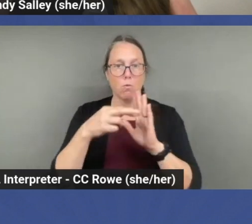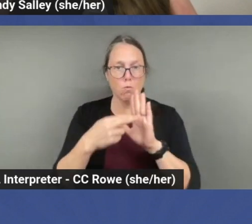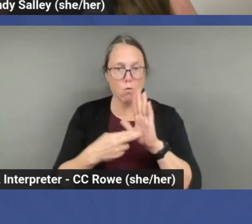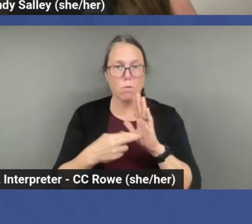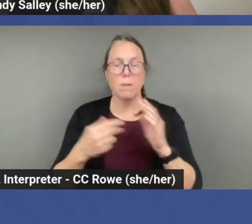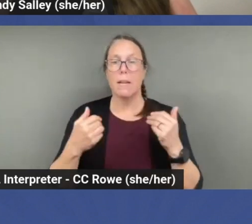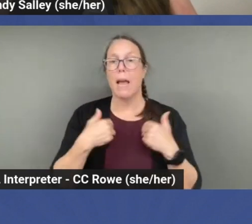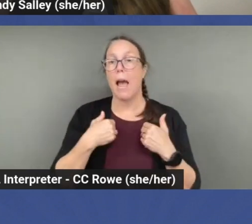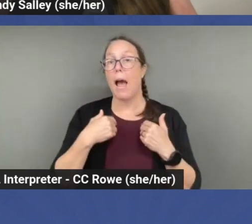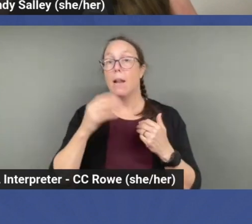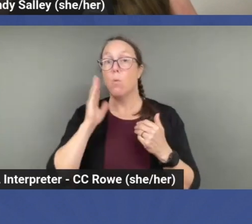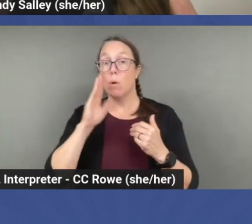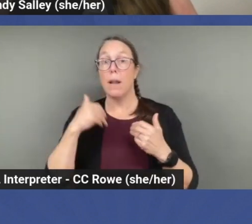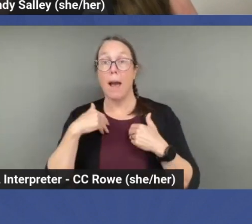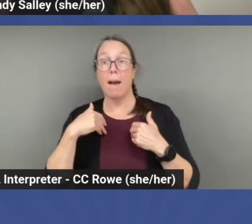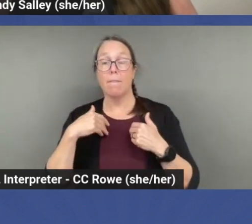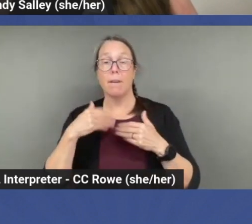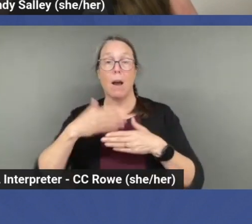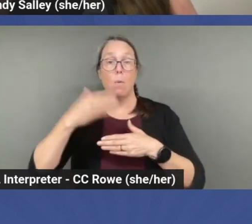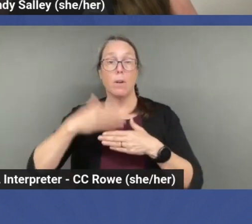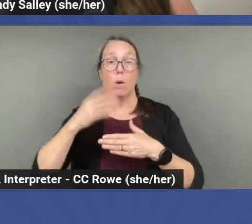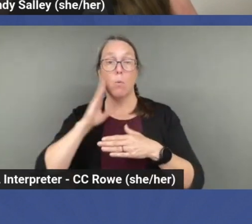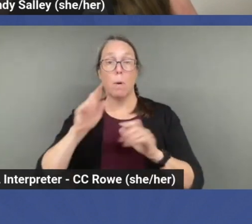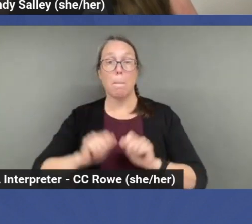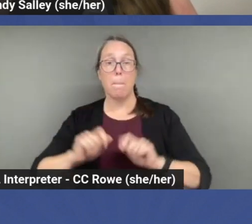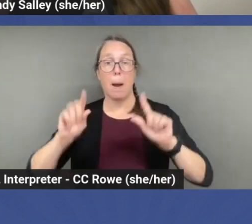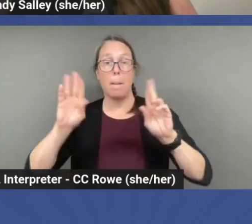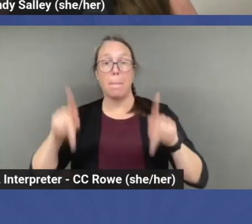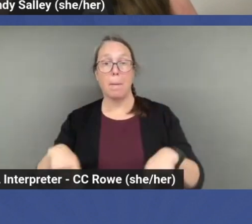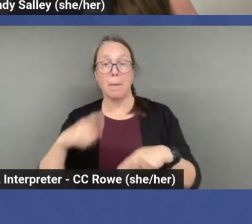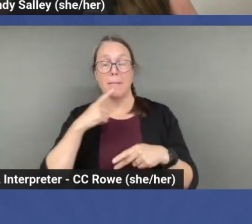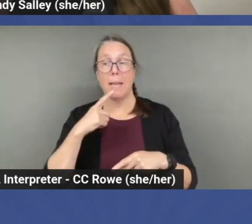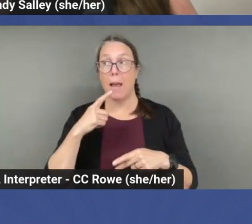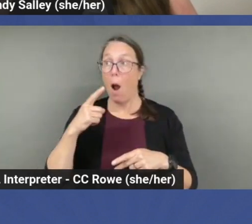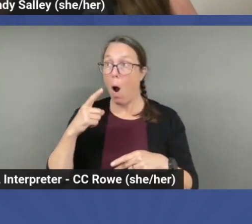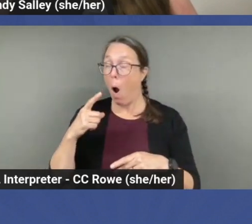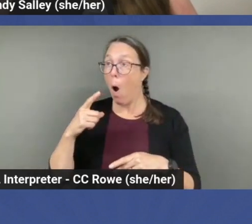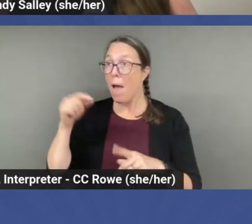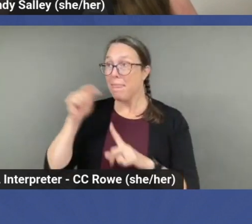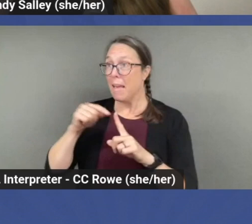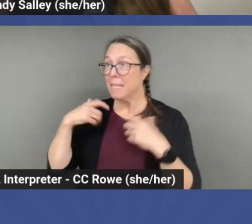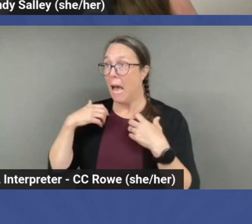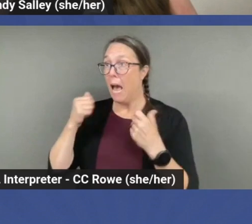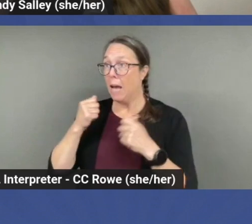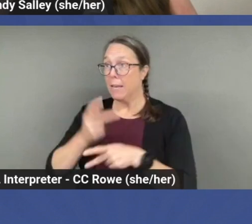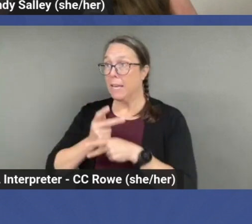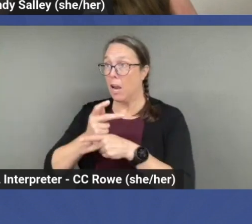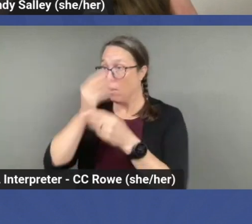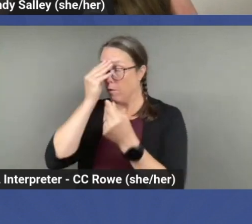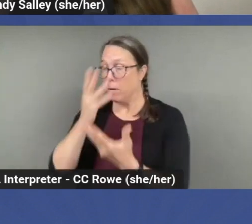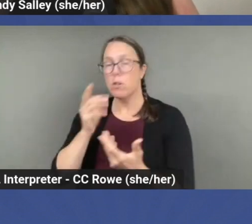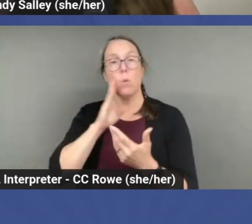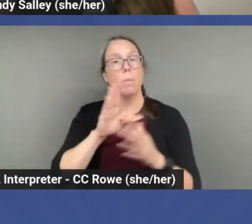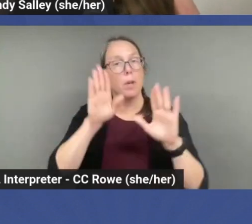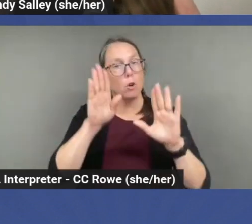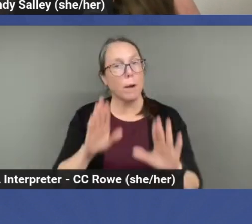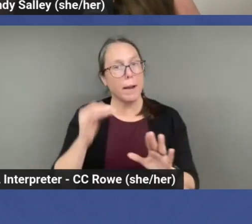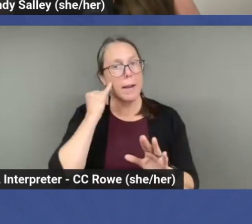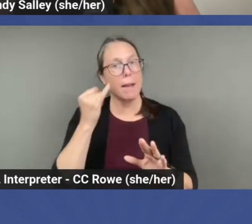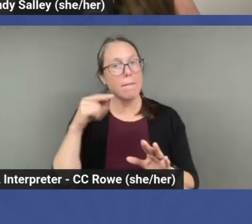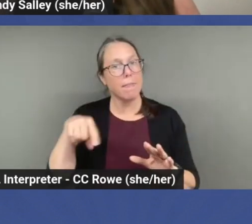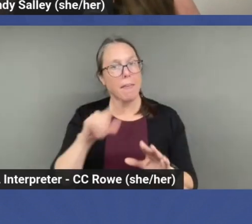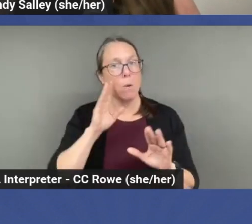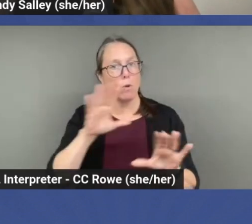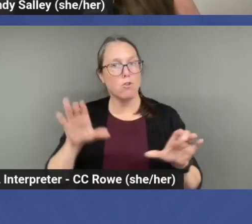window that would say this is, healthcare information. It would be great if they could do the same with abortion, with institutions like WHO, for